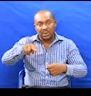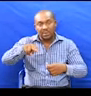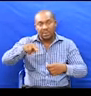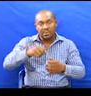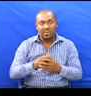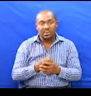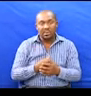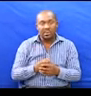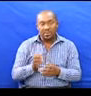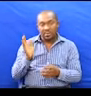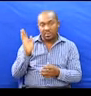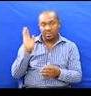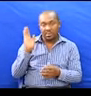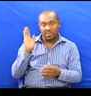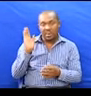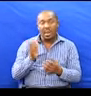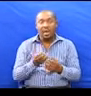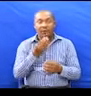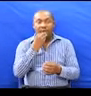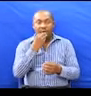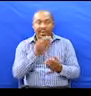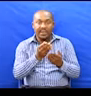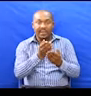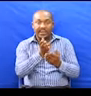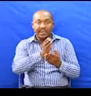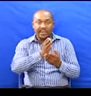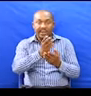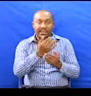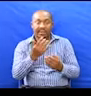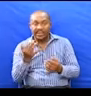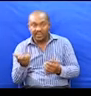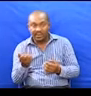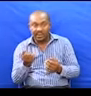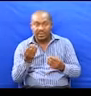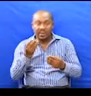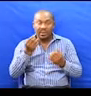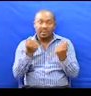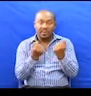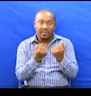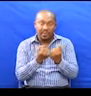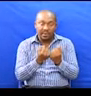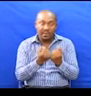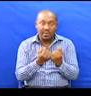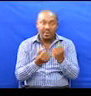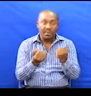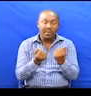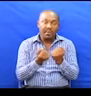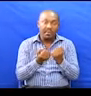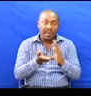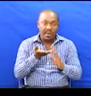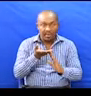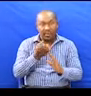Are the food substances that are made up with carbon, hydrogen, oxygen, and